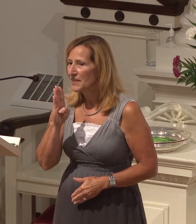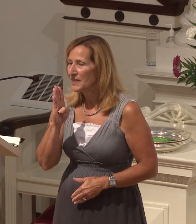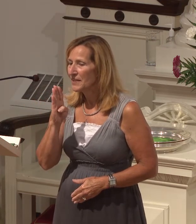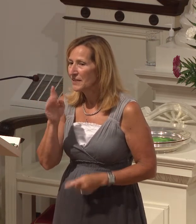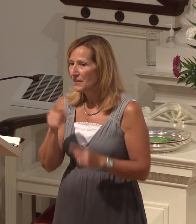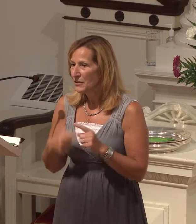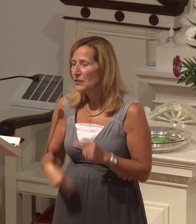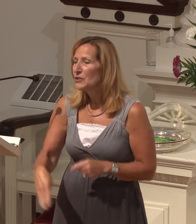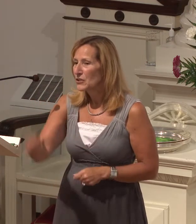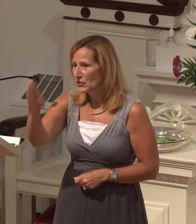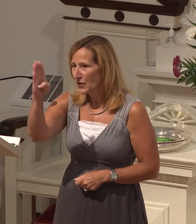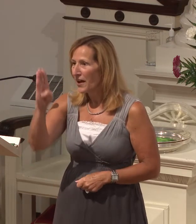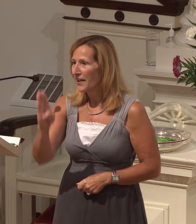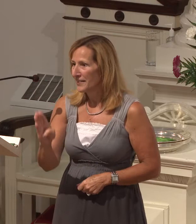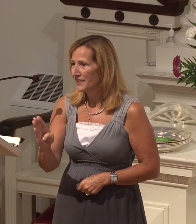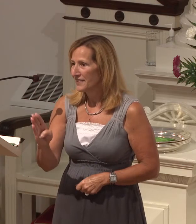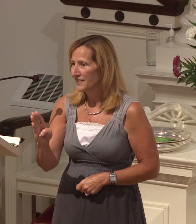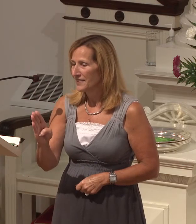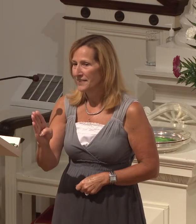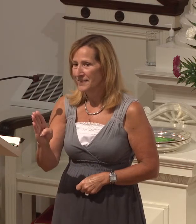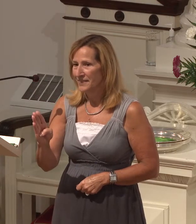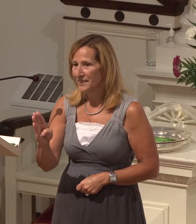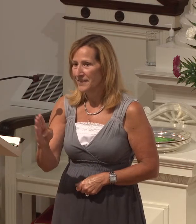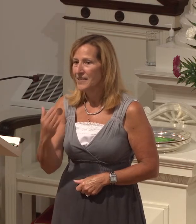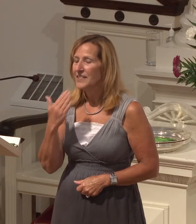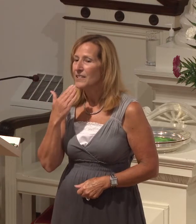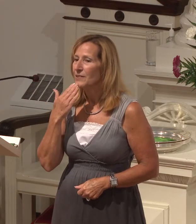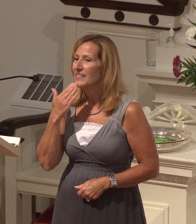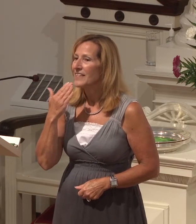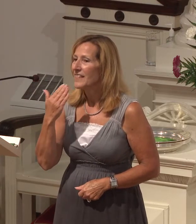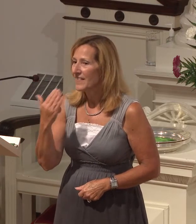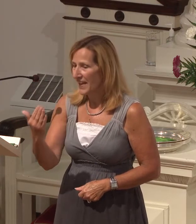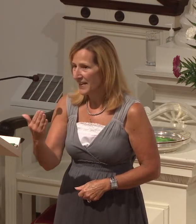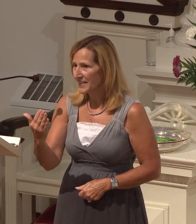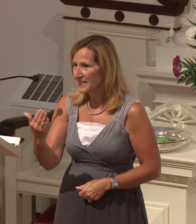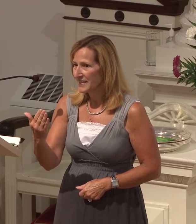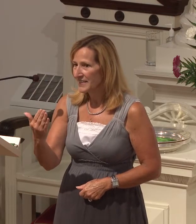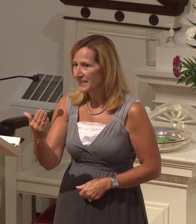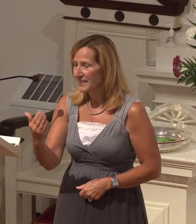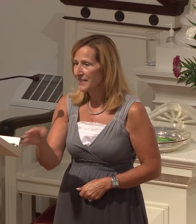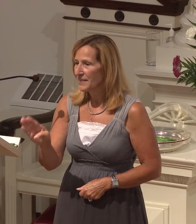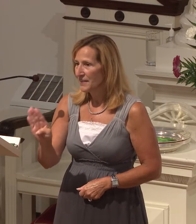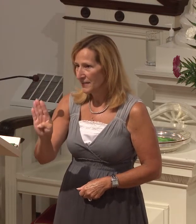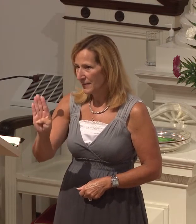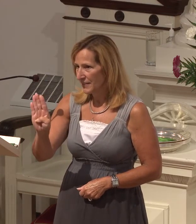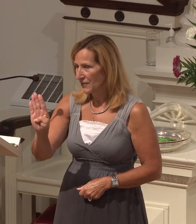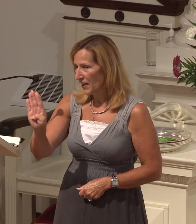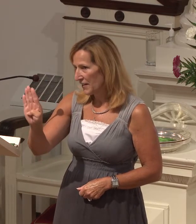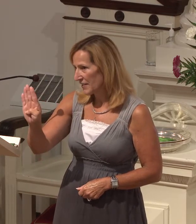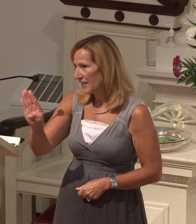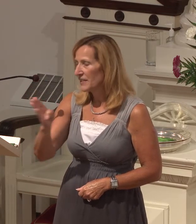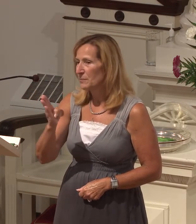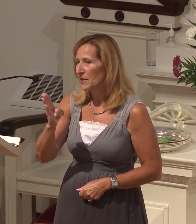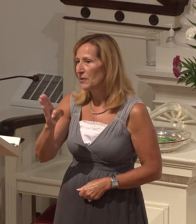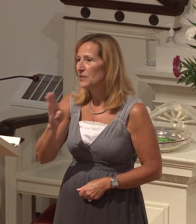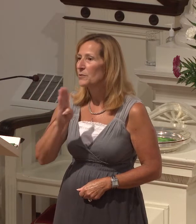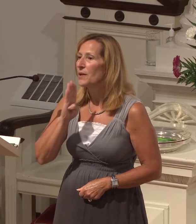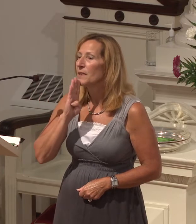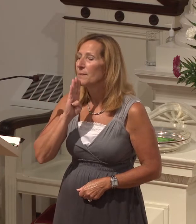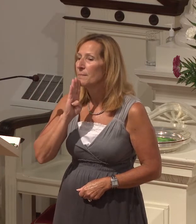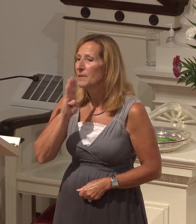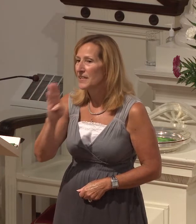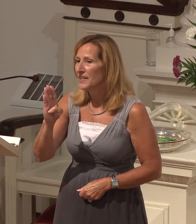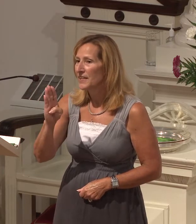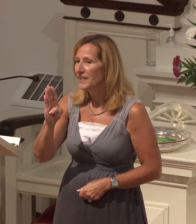be to God. So it's thanks. This, your hand is like this, but it goes this